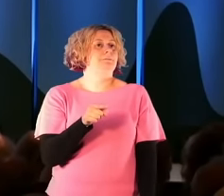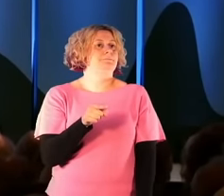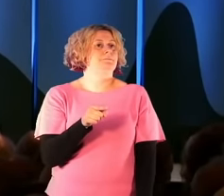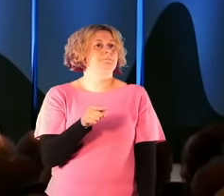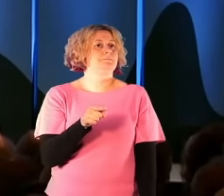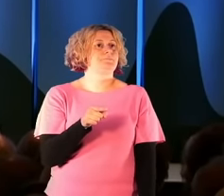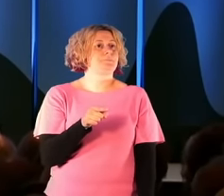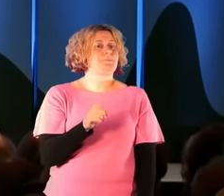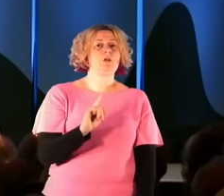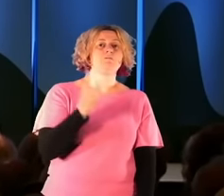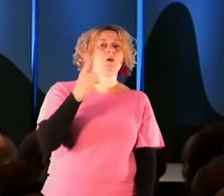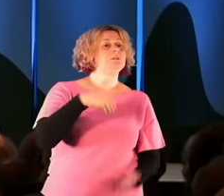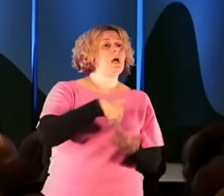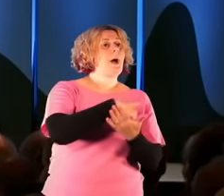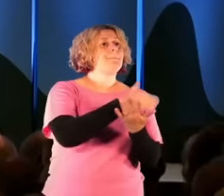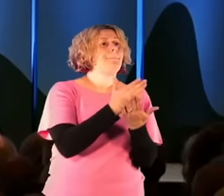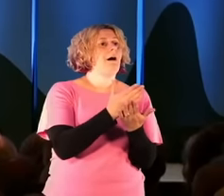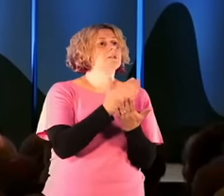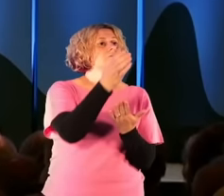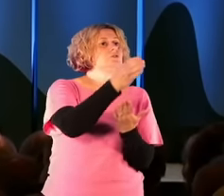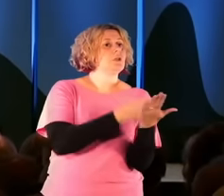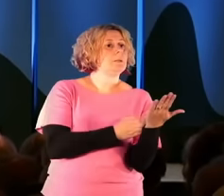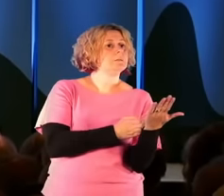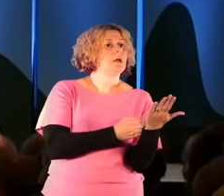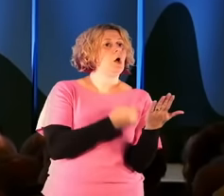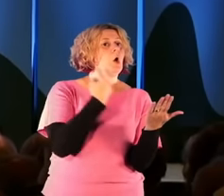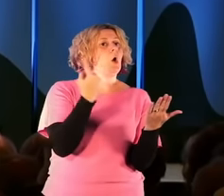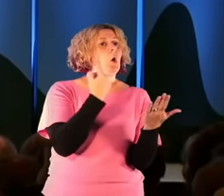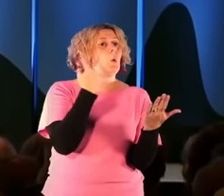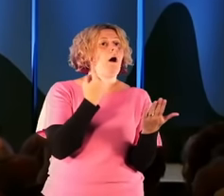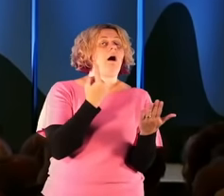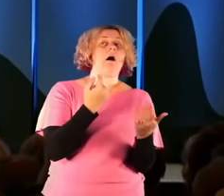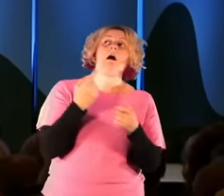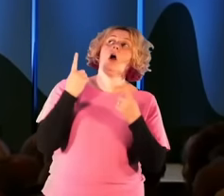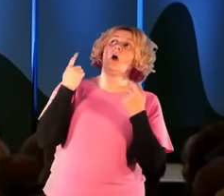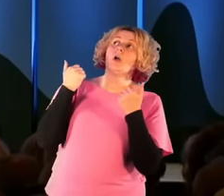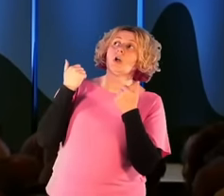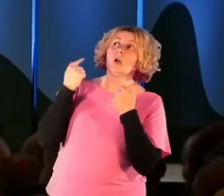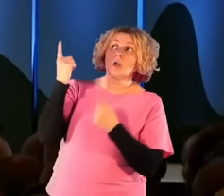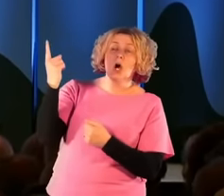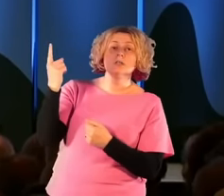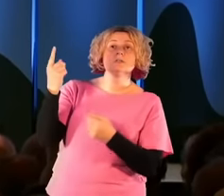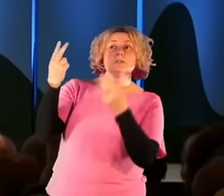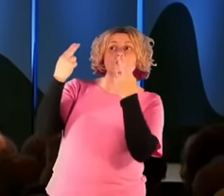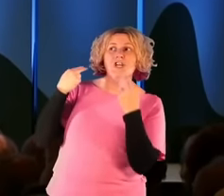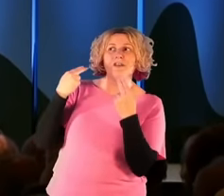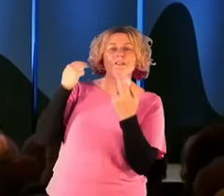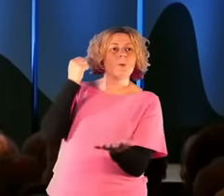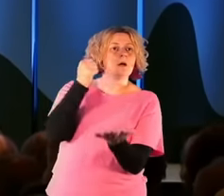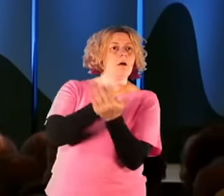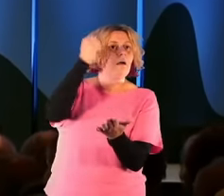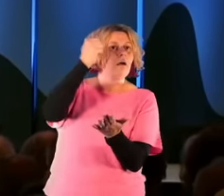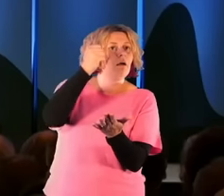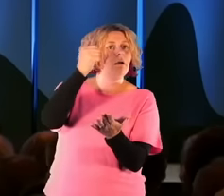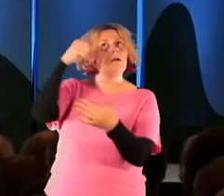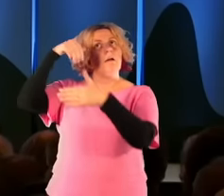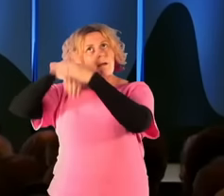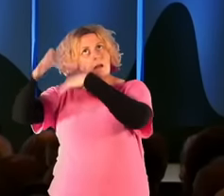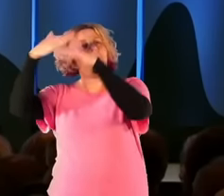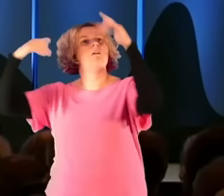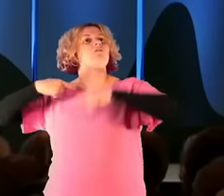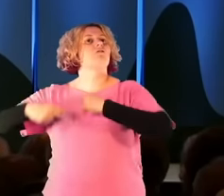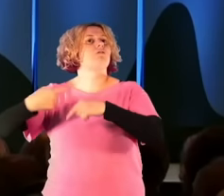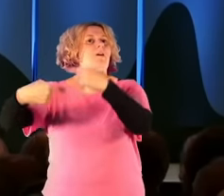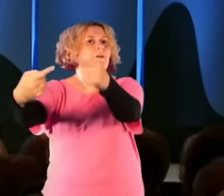God's servants, who are sealed forever and secure. And then the second part gives us a wonderful picture, a